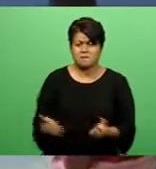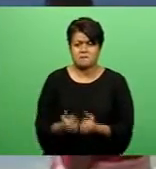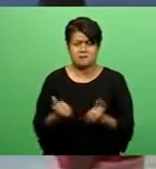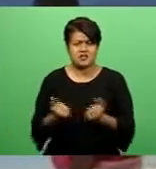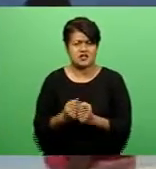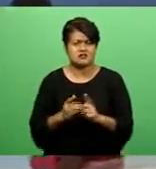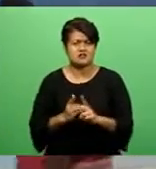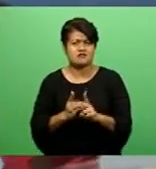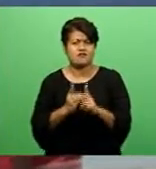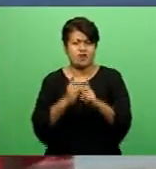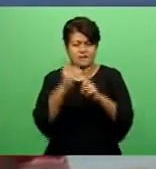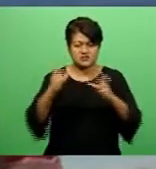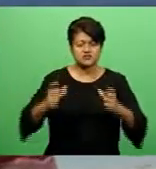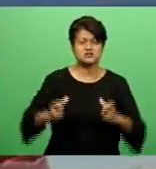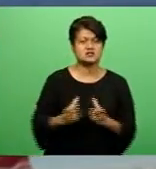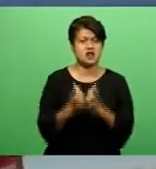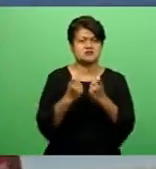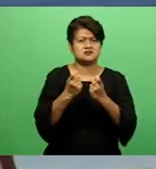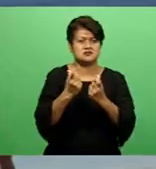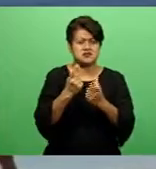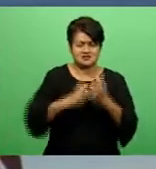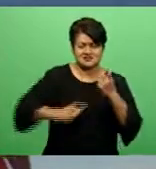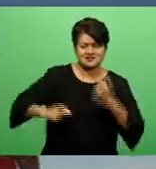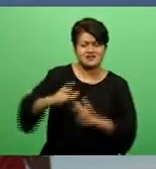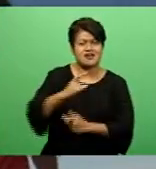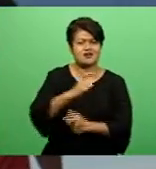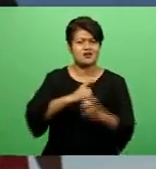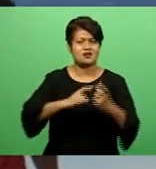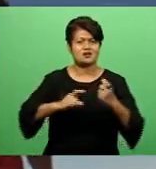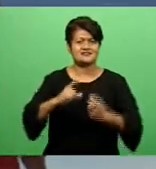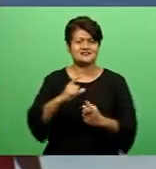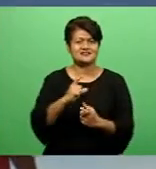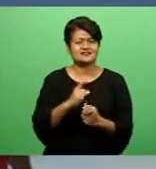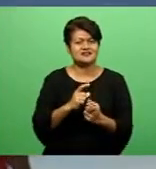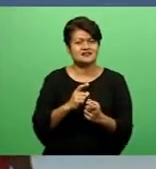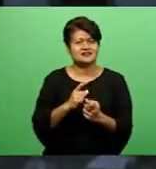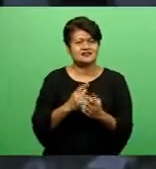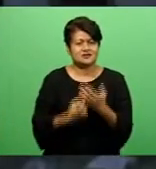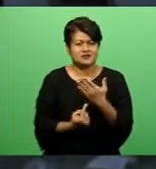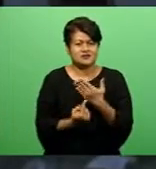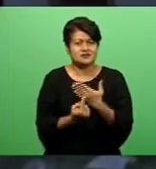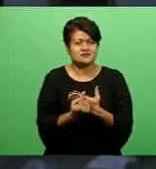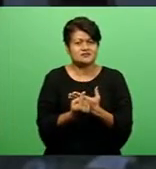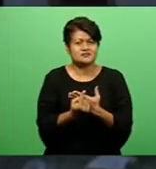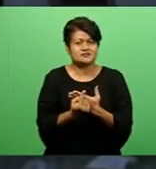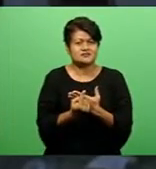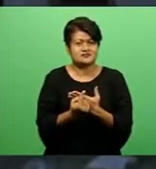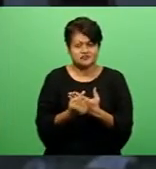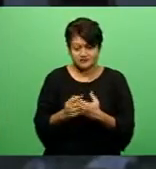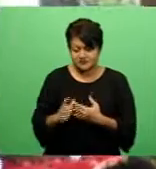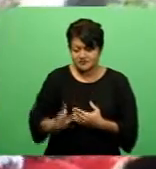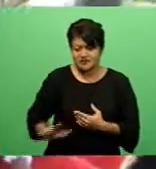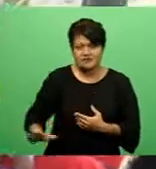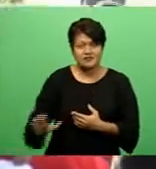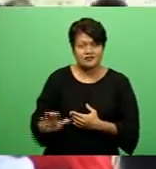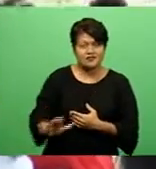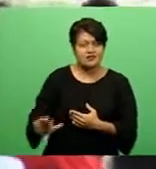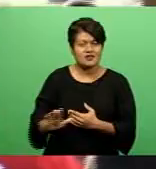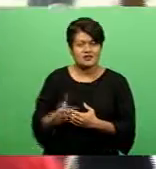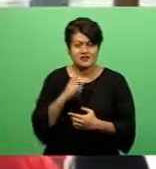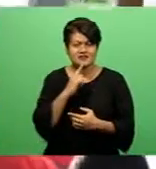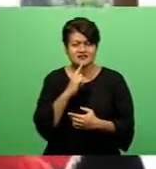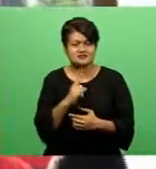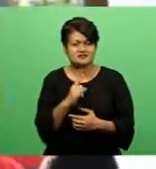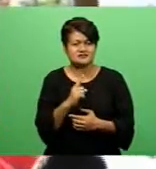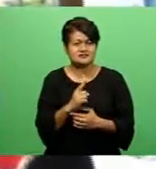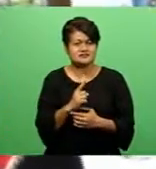challenges in between cyclones, and of course then the vulnerability of the Lao group to cyclones. The U.S.